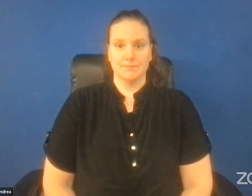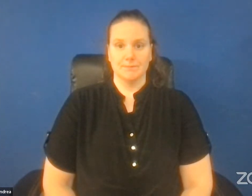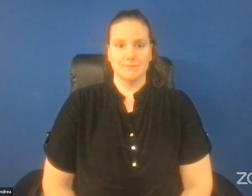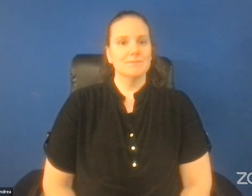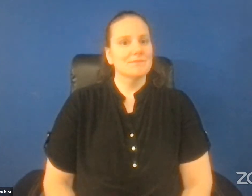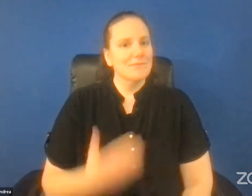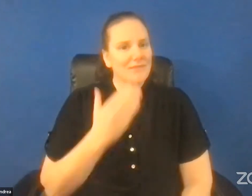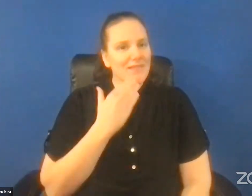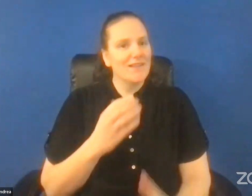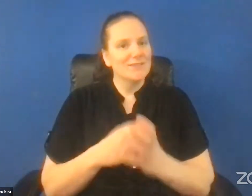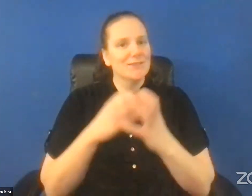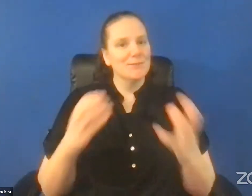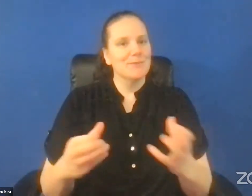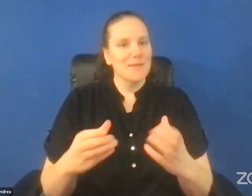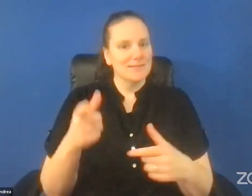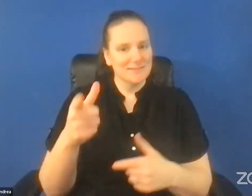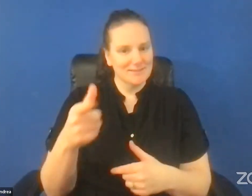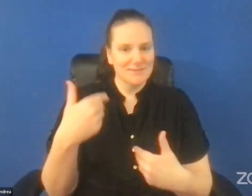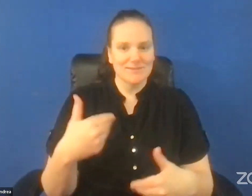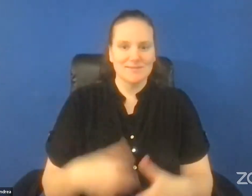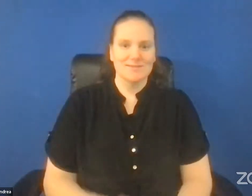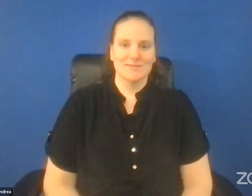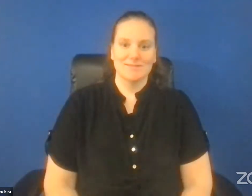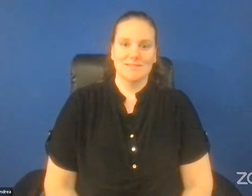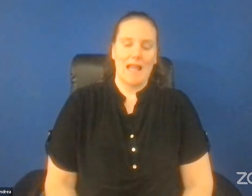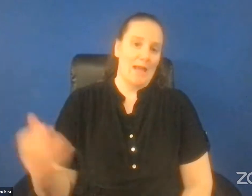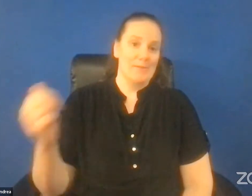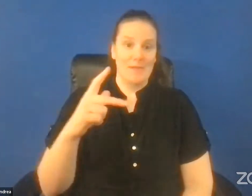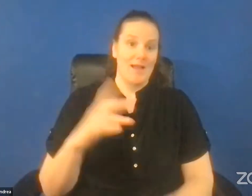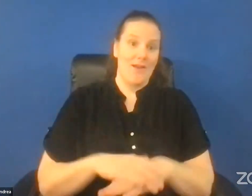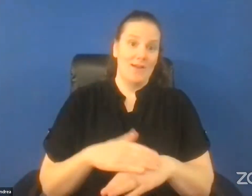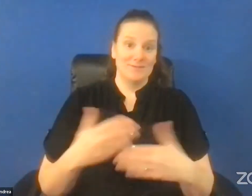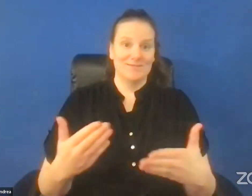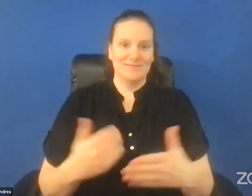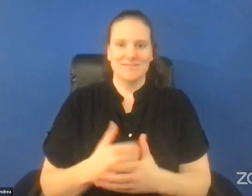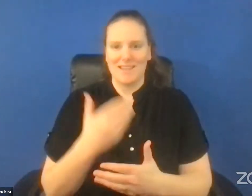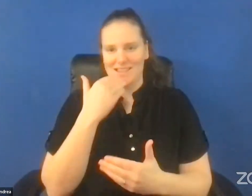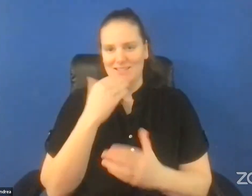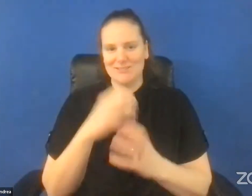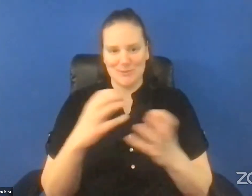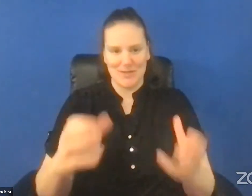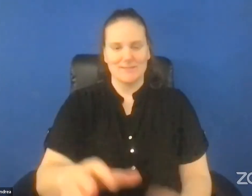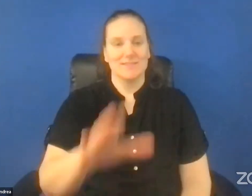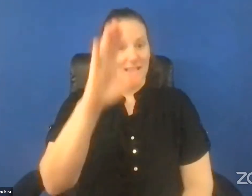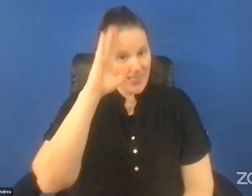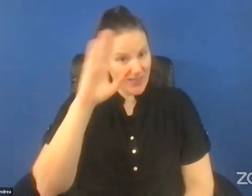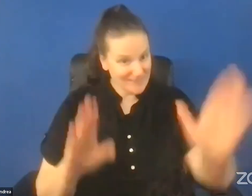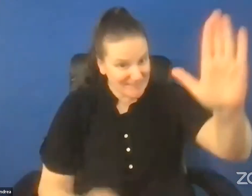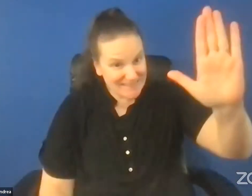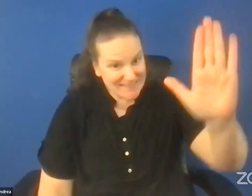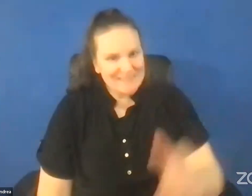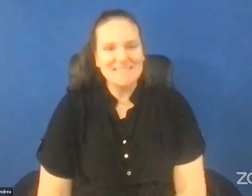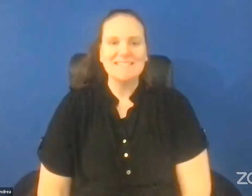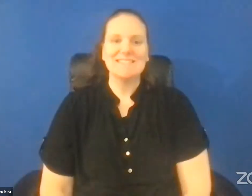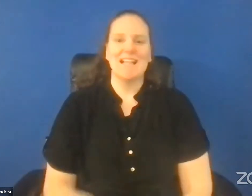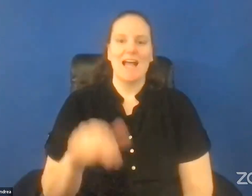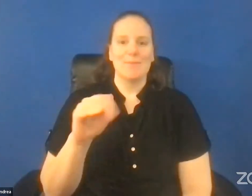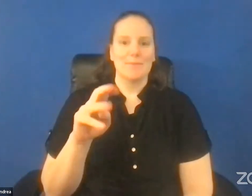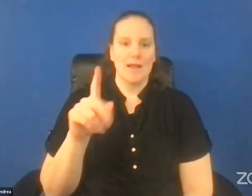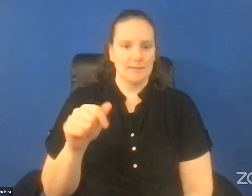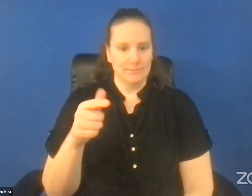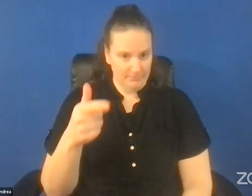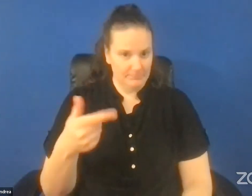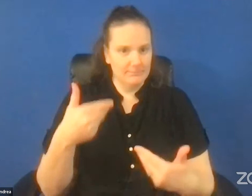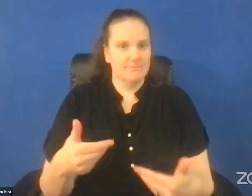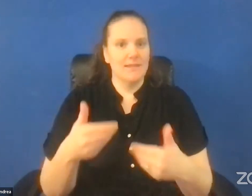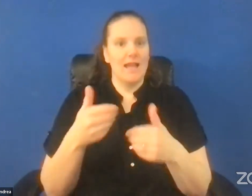Thank you so much, Keelan. I'm just back on. Thank you so much, Keelan, and hello, Amanda. Amanda's the